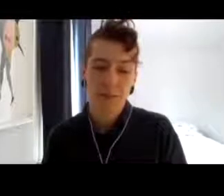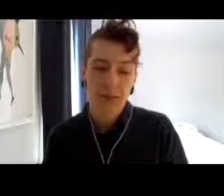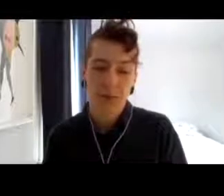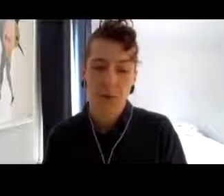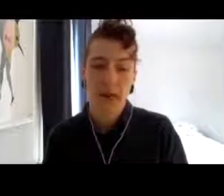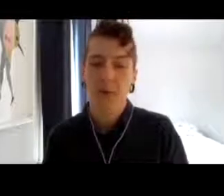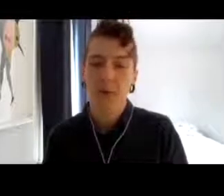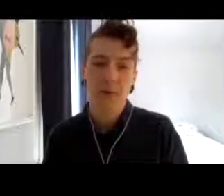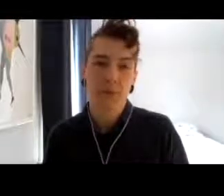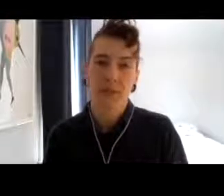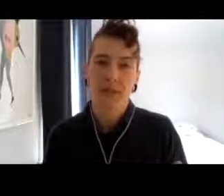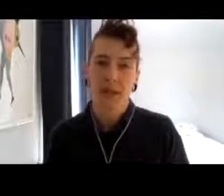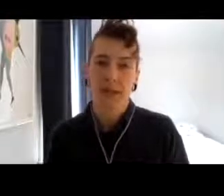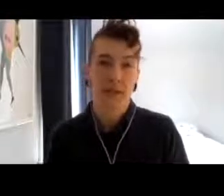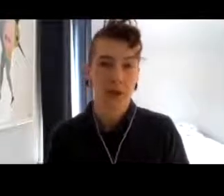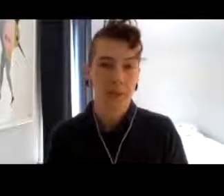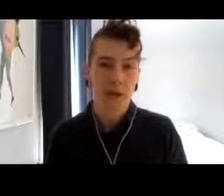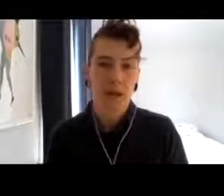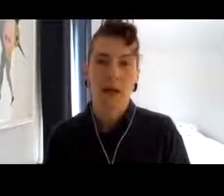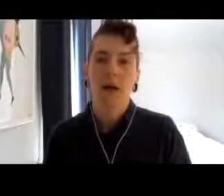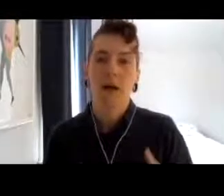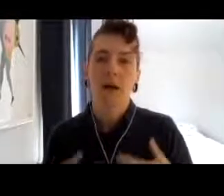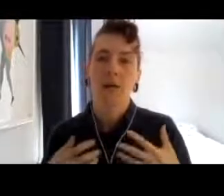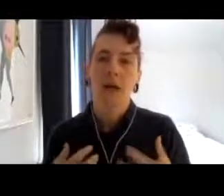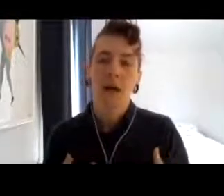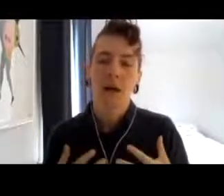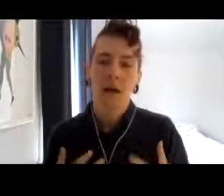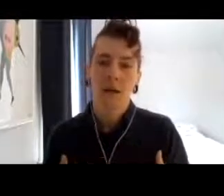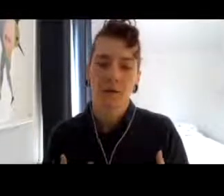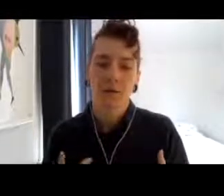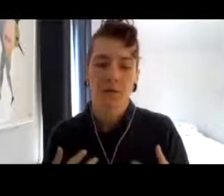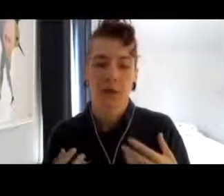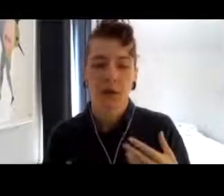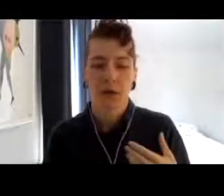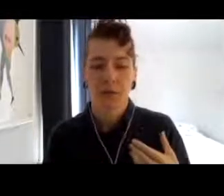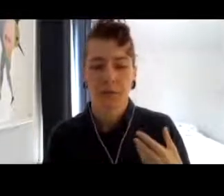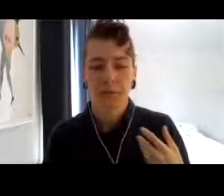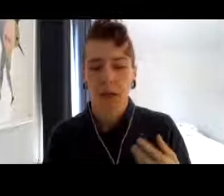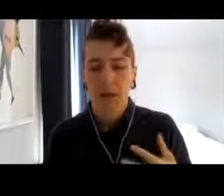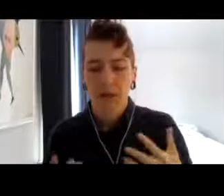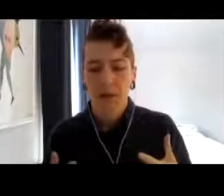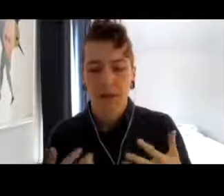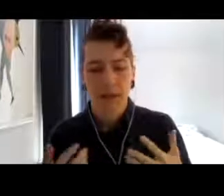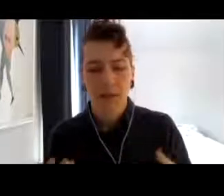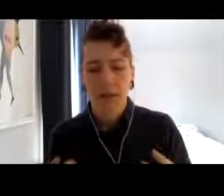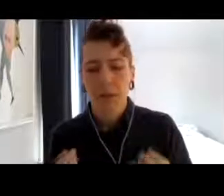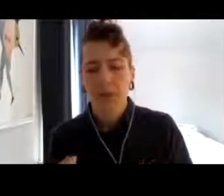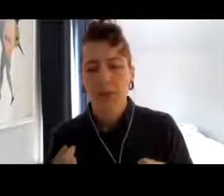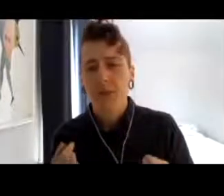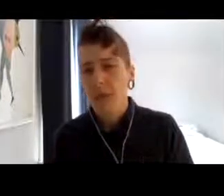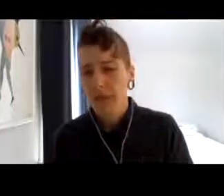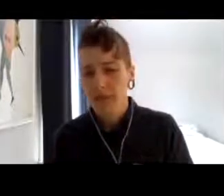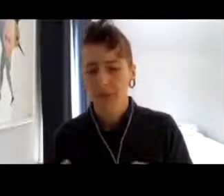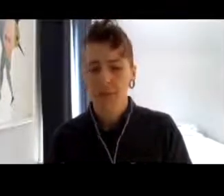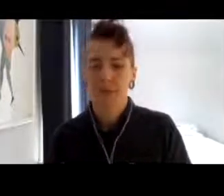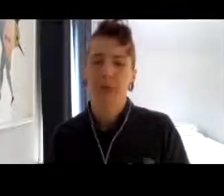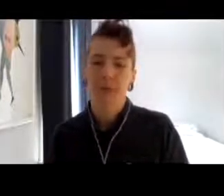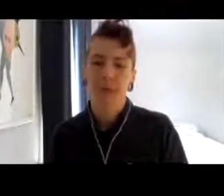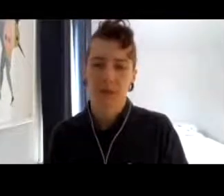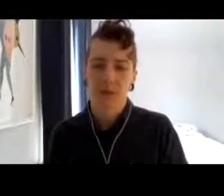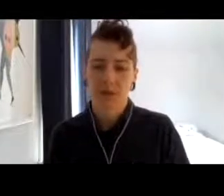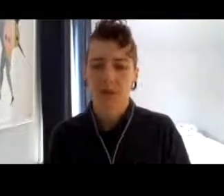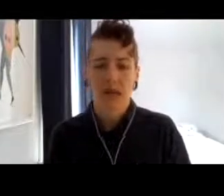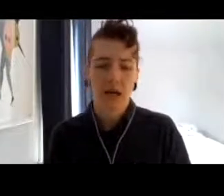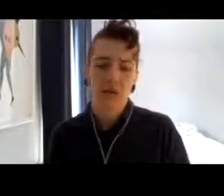is, in a way, the most important slide here. A lot of, if you want to tell stories of people